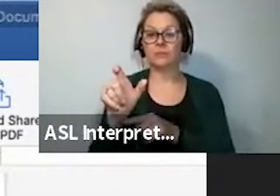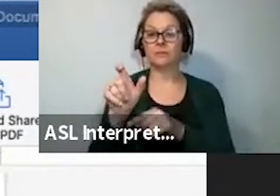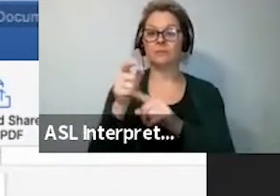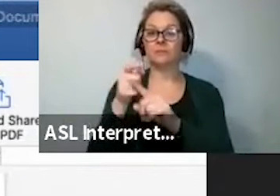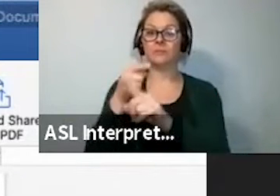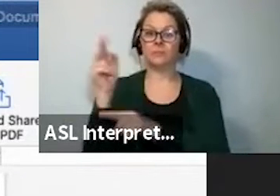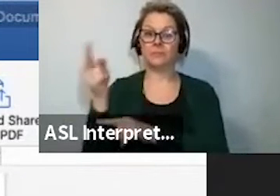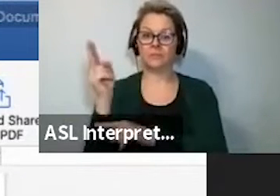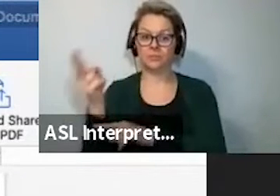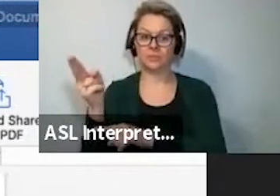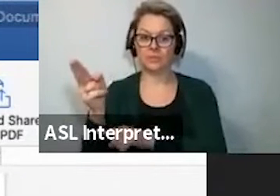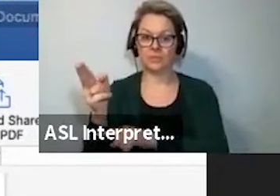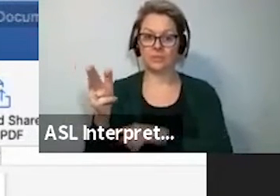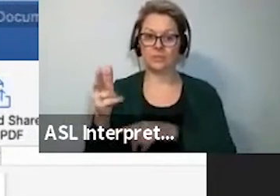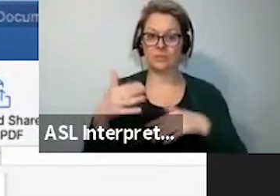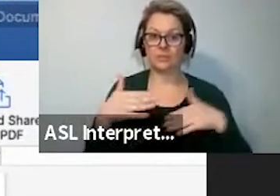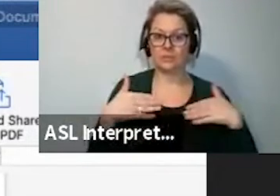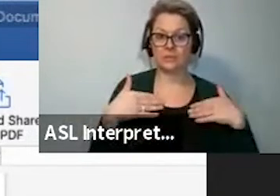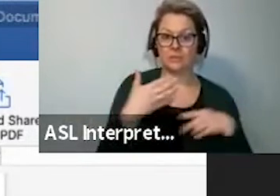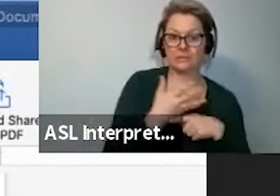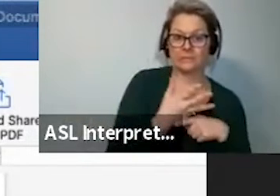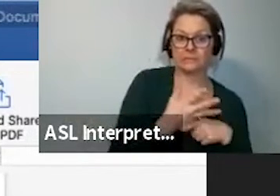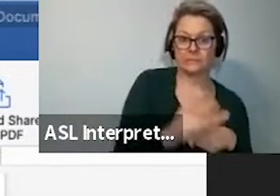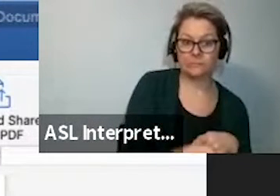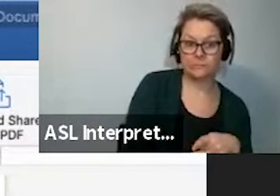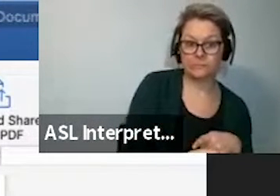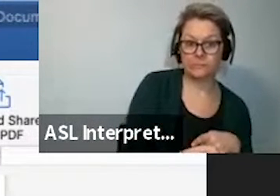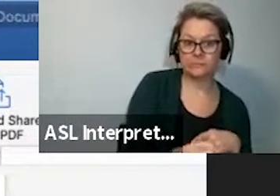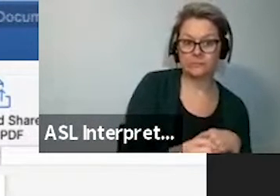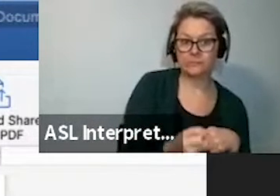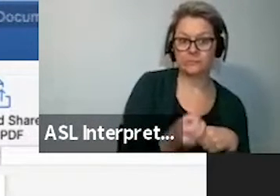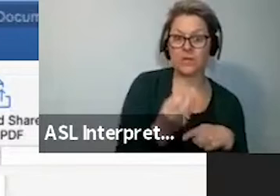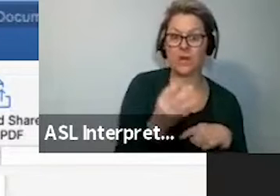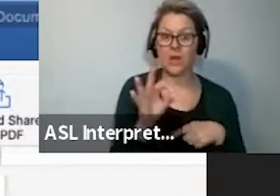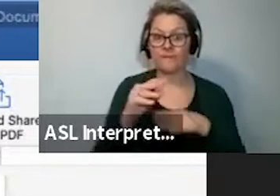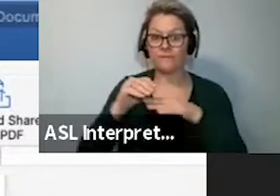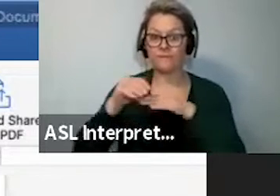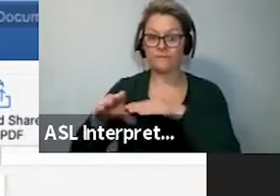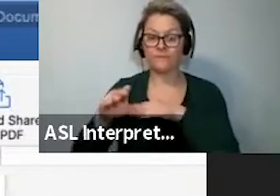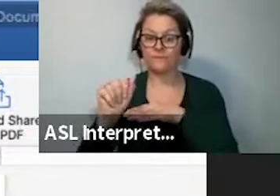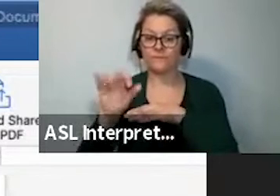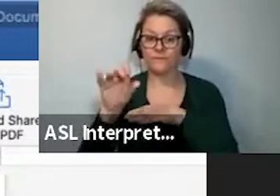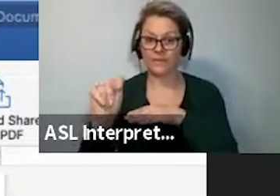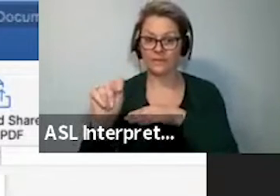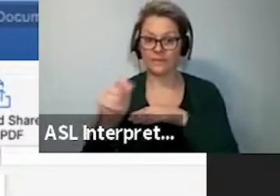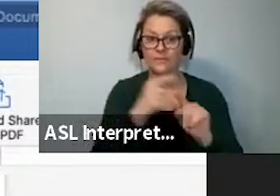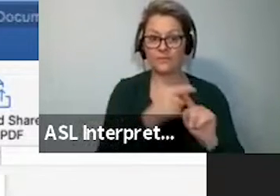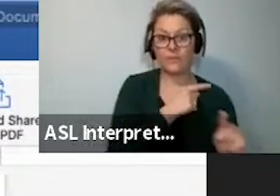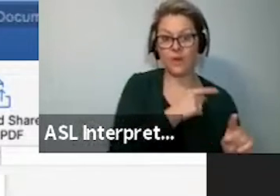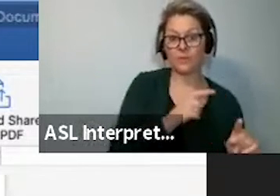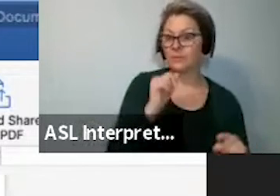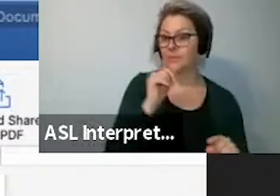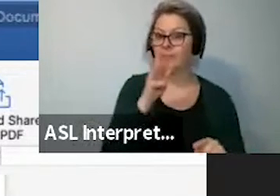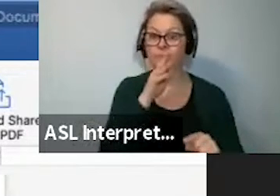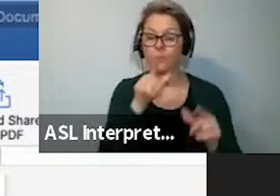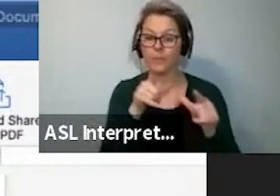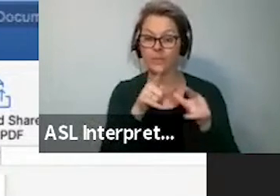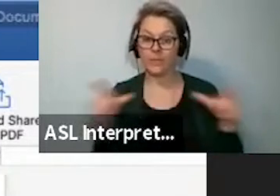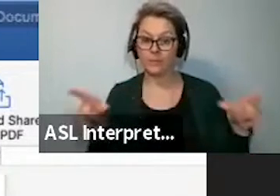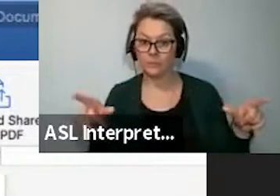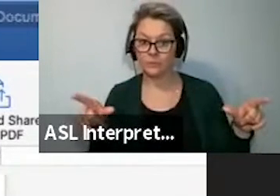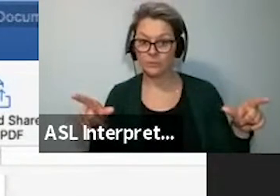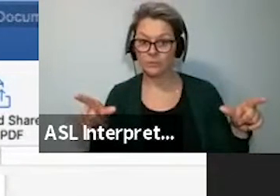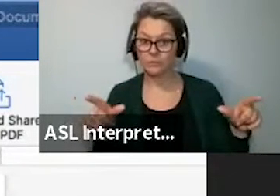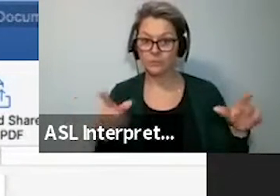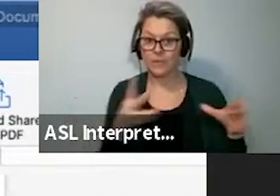Exhaust of affect from nonverbal language.